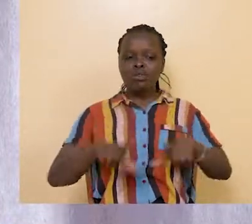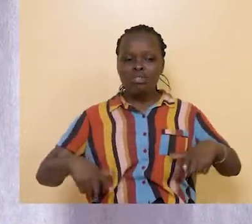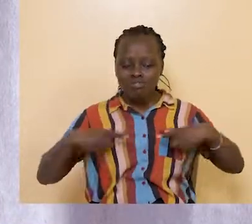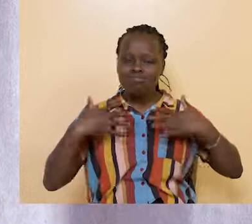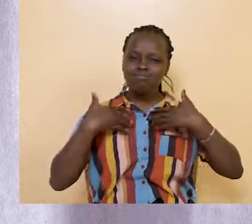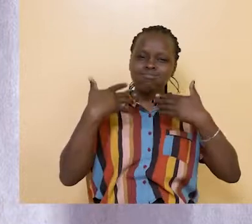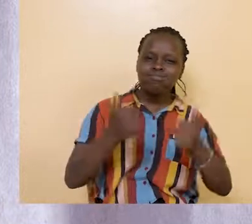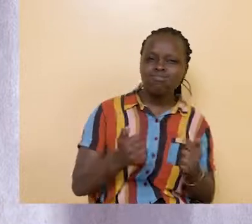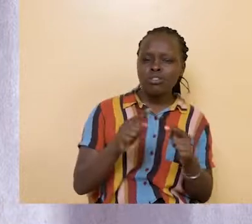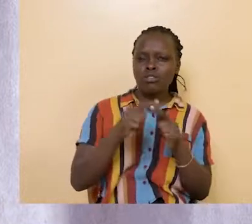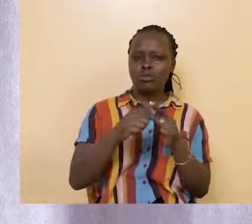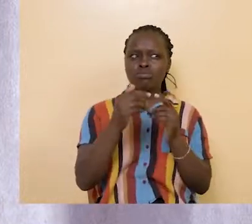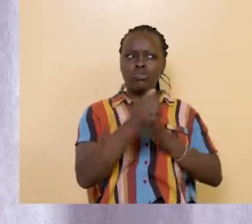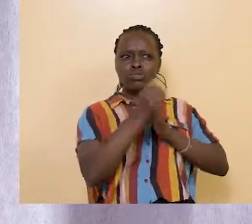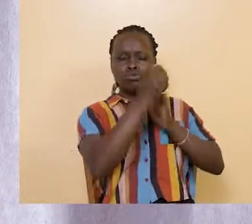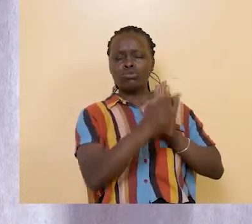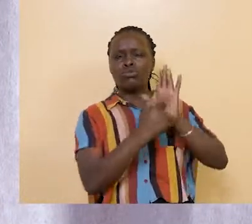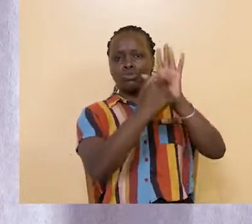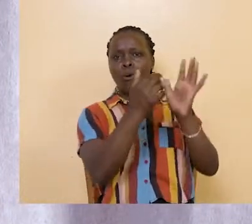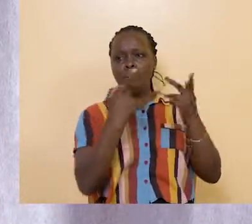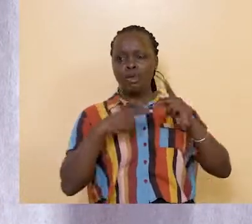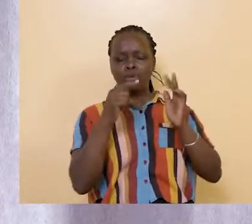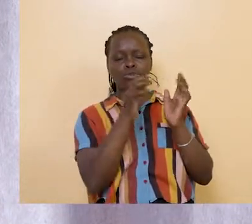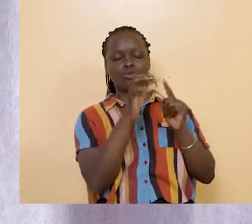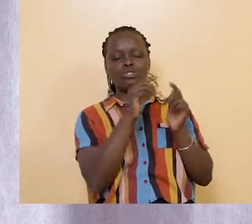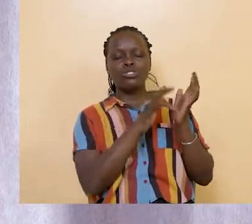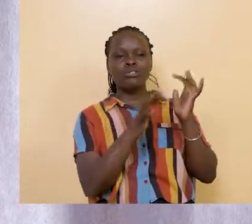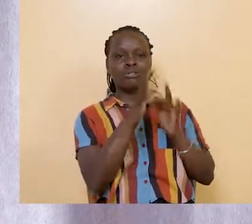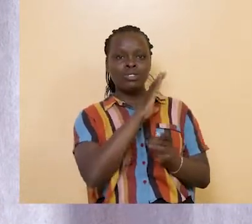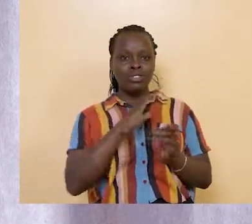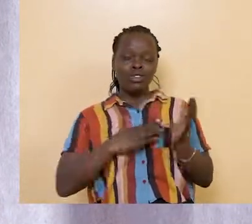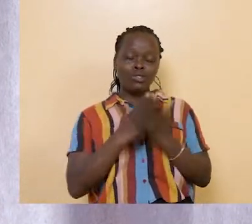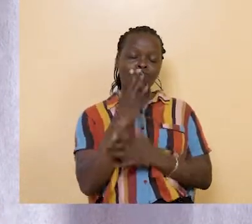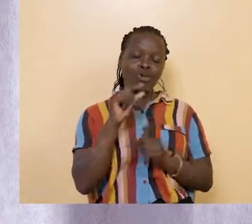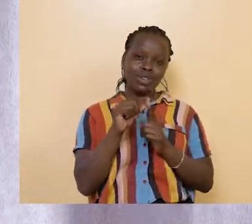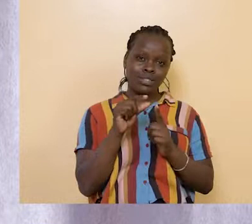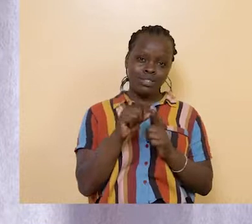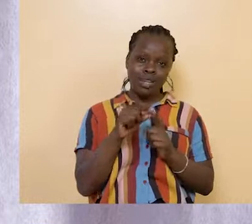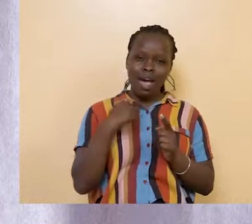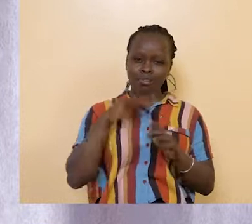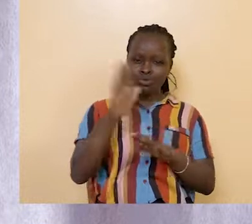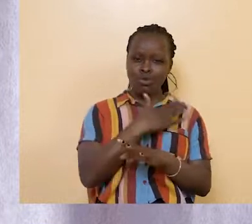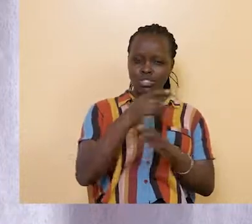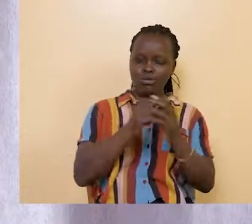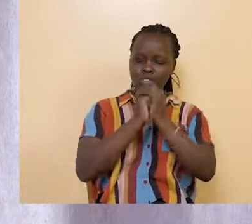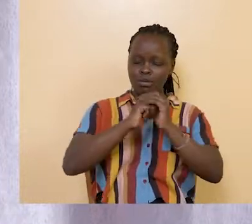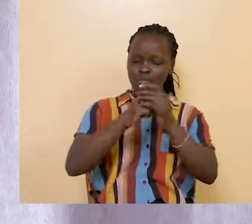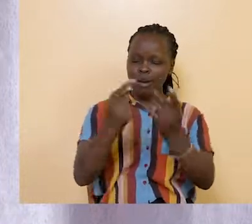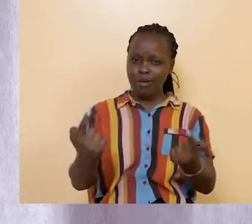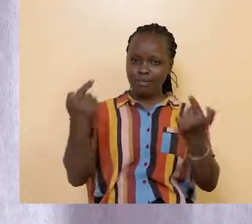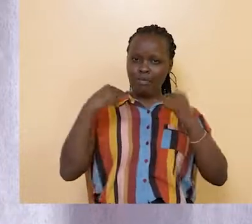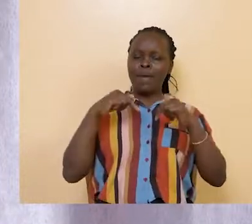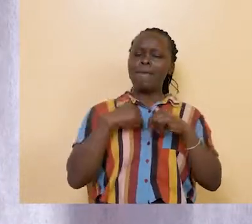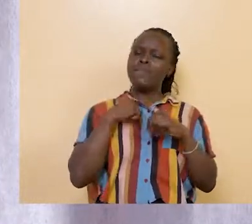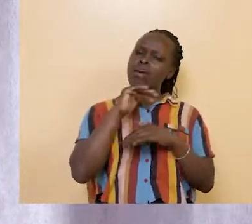bring healing, and to point people even to Jesus Christ through our words. So as the music team comes up, I'd like